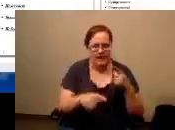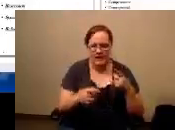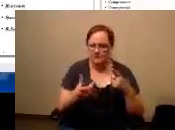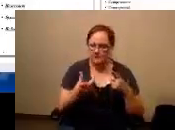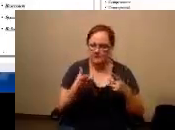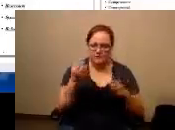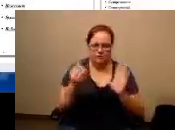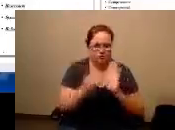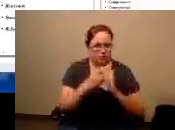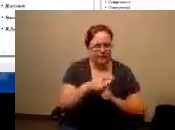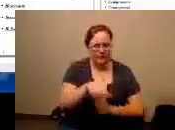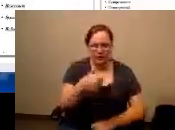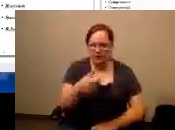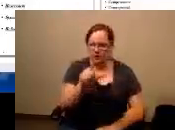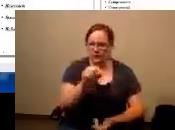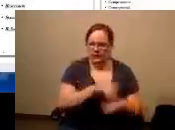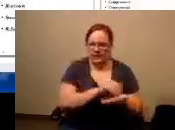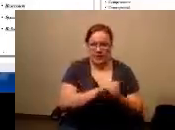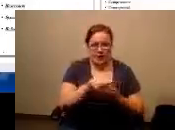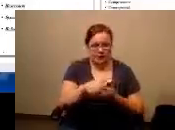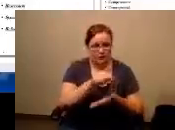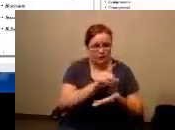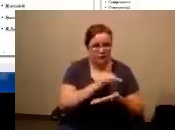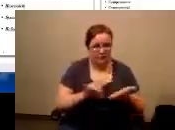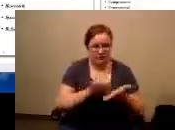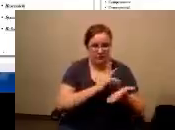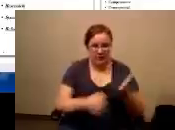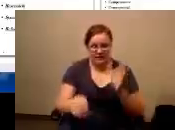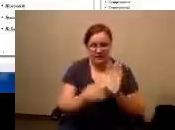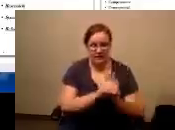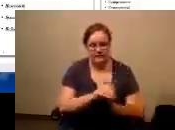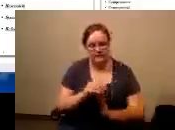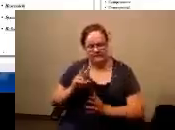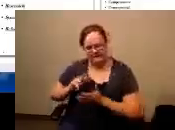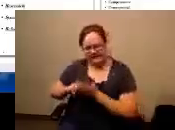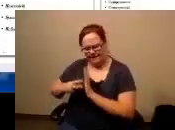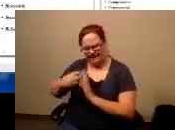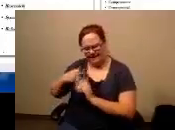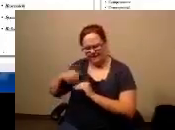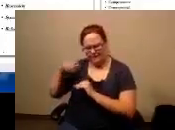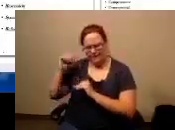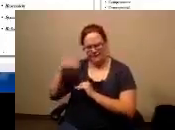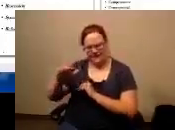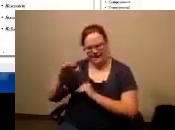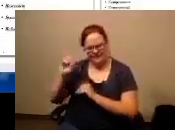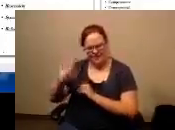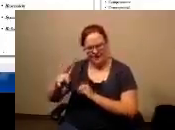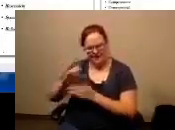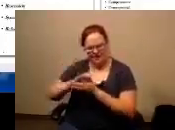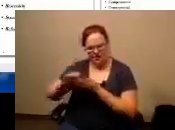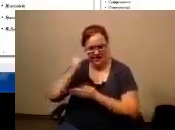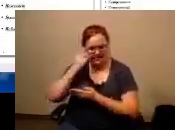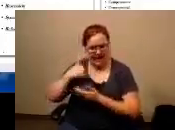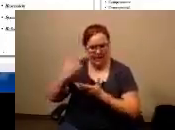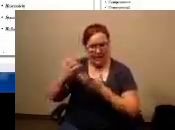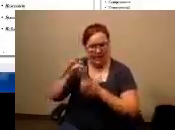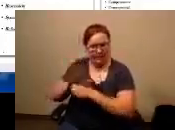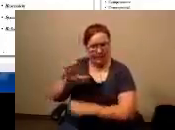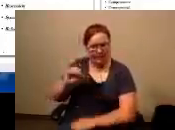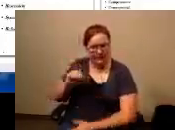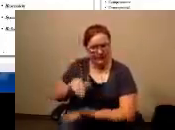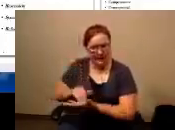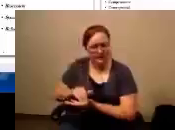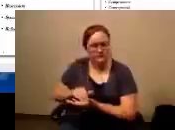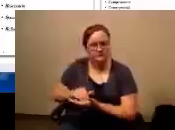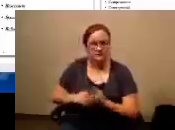off. He said, does that mean I have to send the check back to him if I want to pursue the full 50? And I said, yes. And he